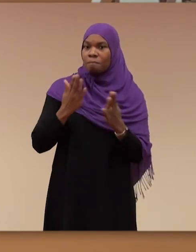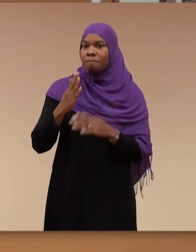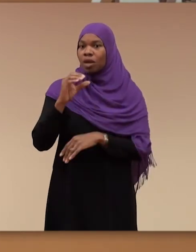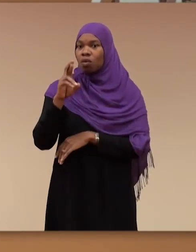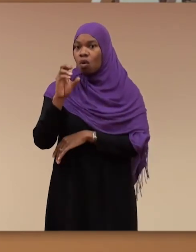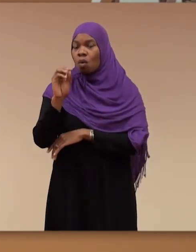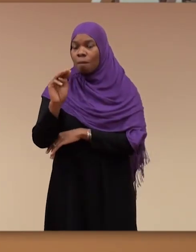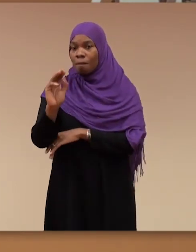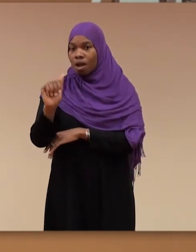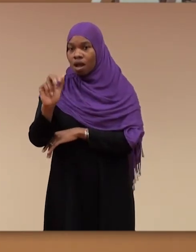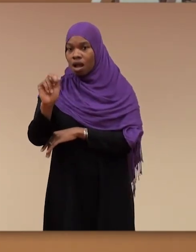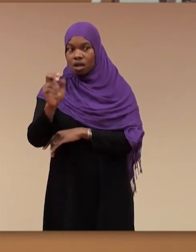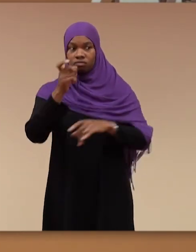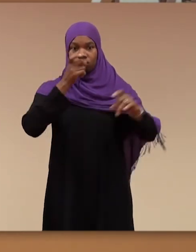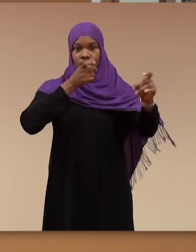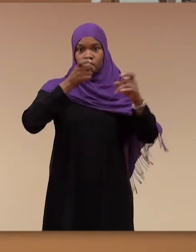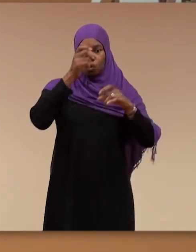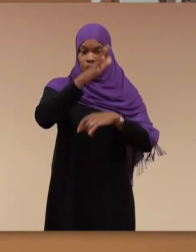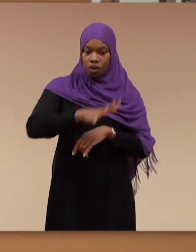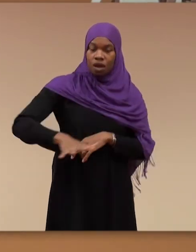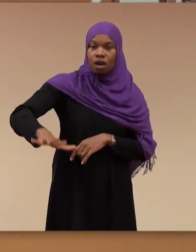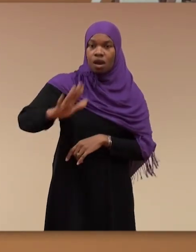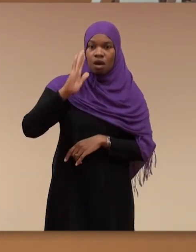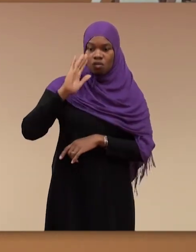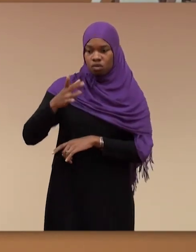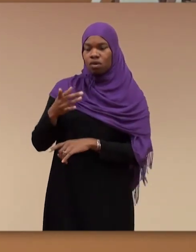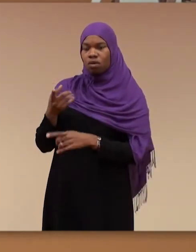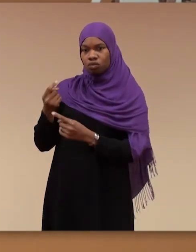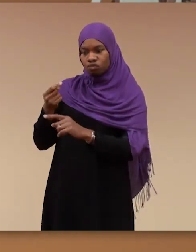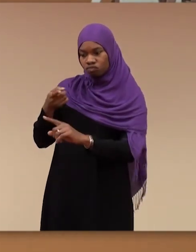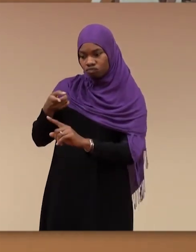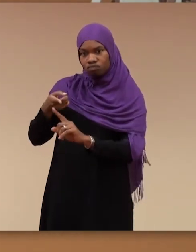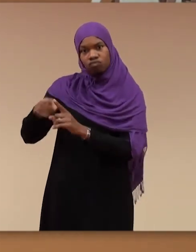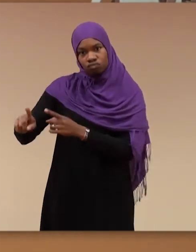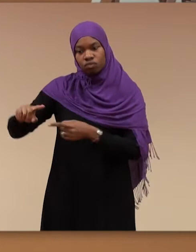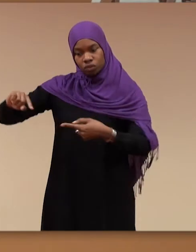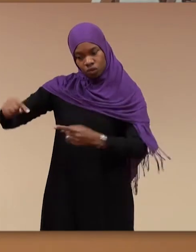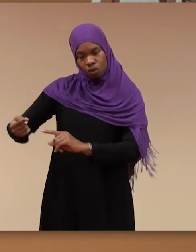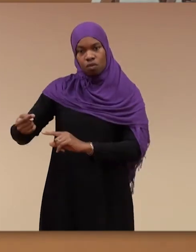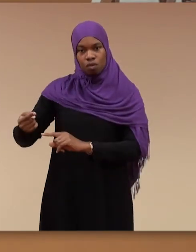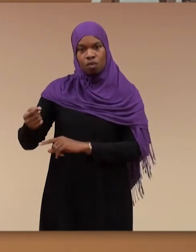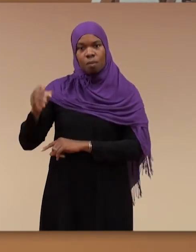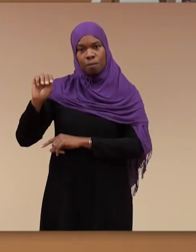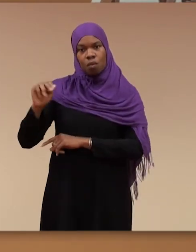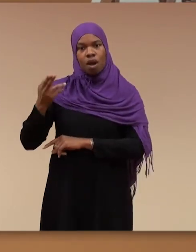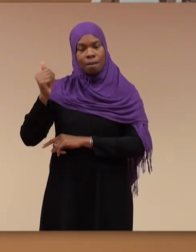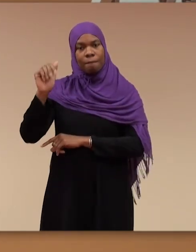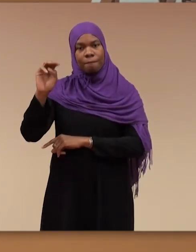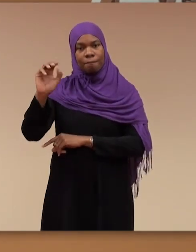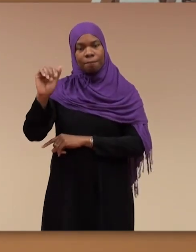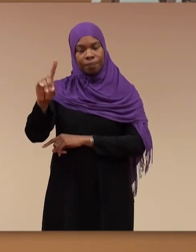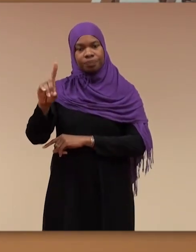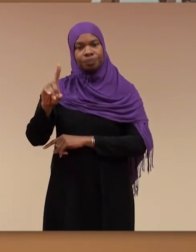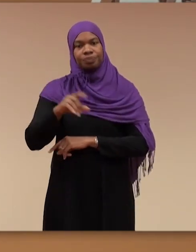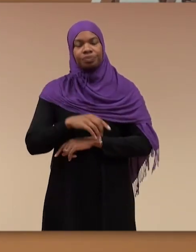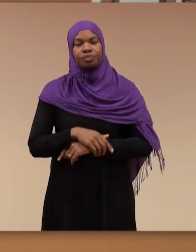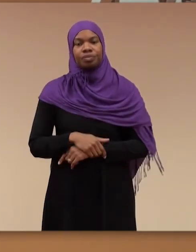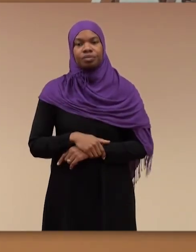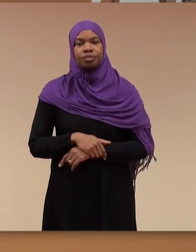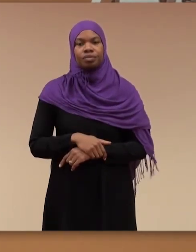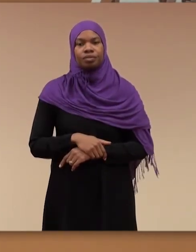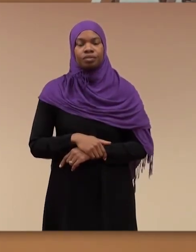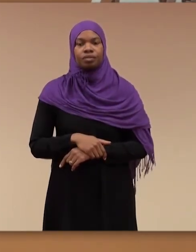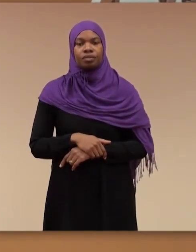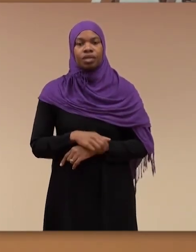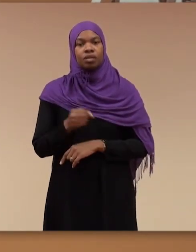ruled that area at that time, to harm the kid. So he was advised, Abu Talib was advised by Bahira